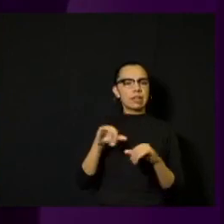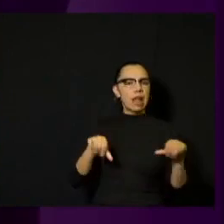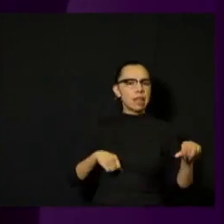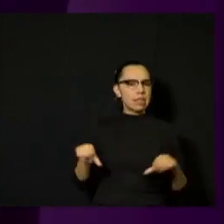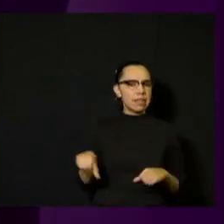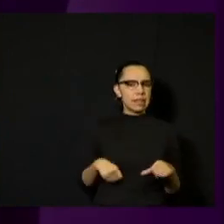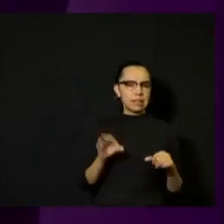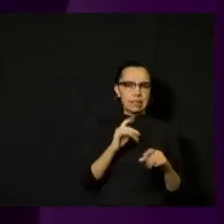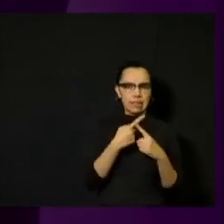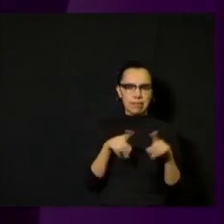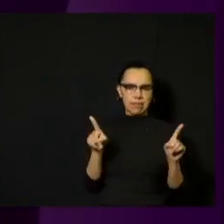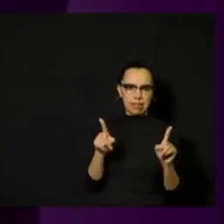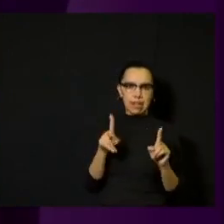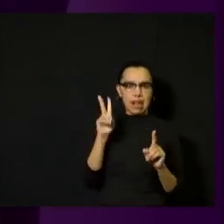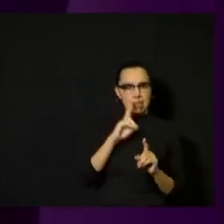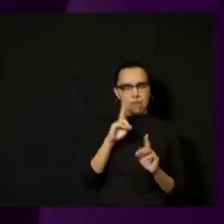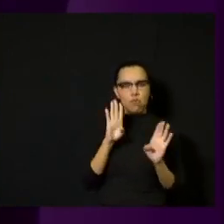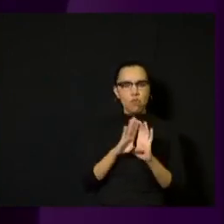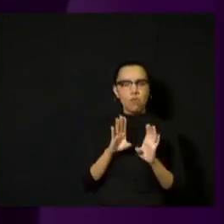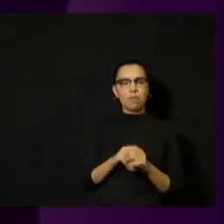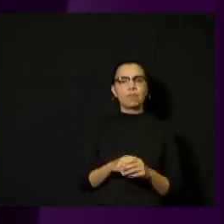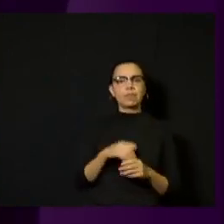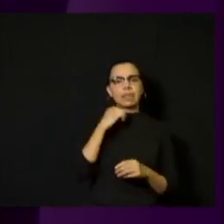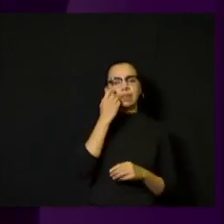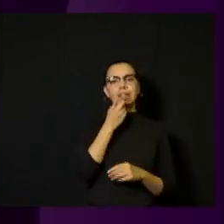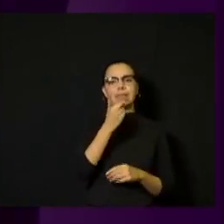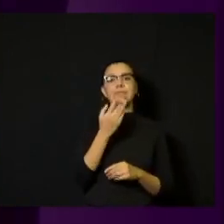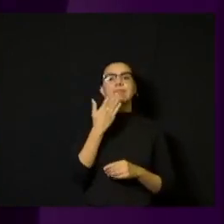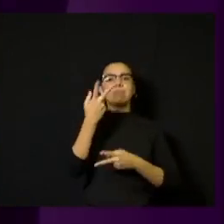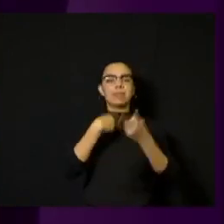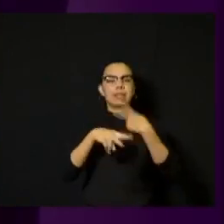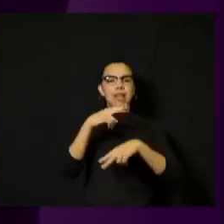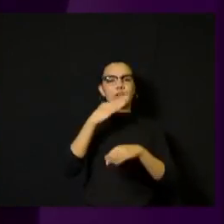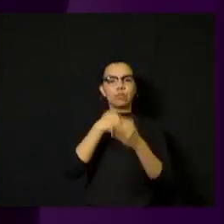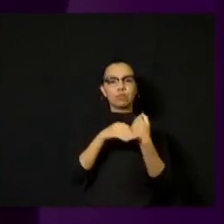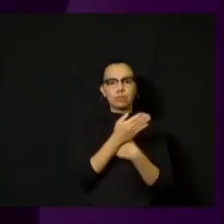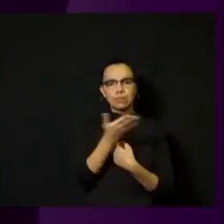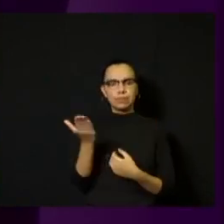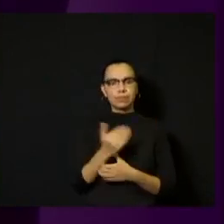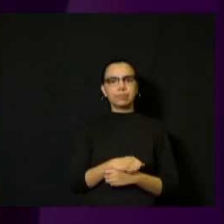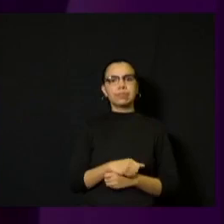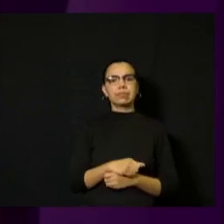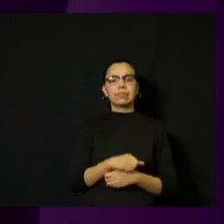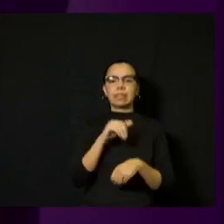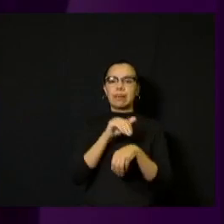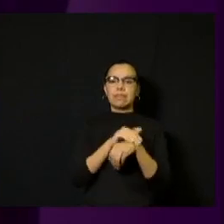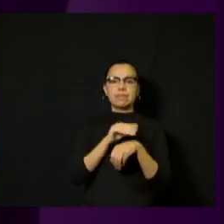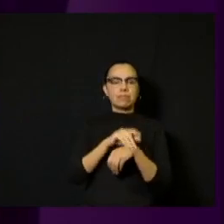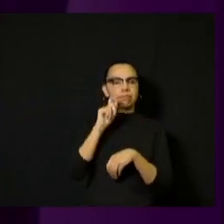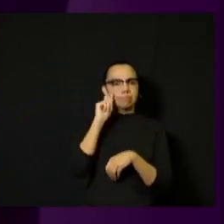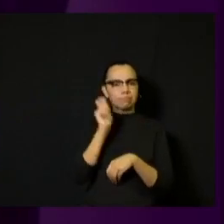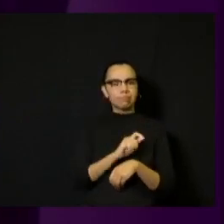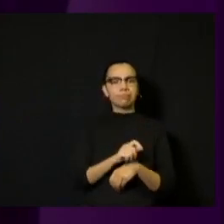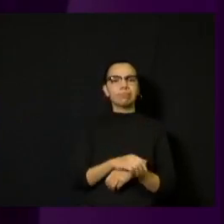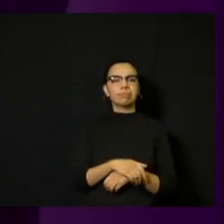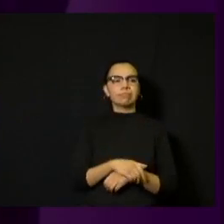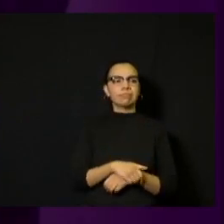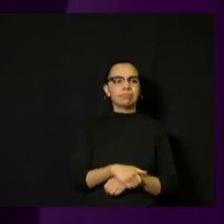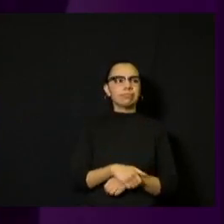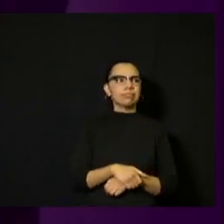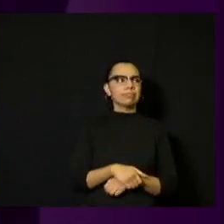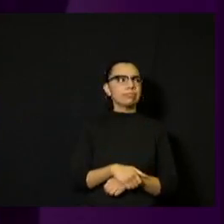We'll have something different. Let's see how it goes. I want to welcome all of them, good friends of